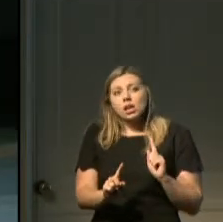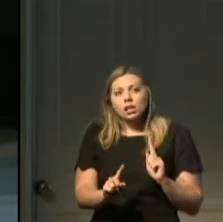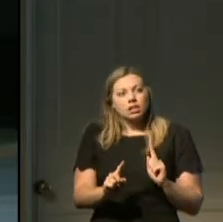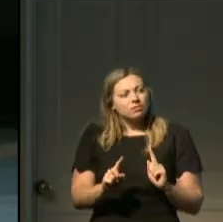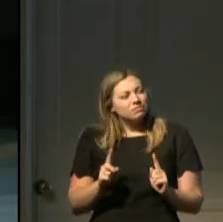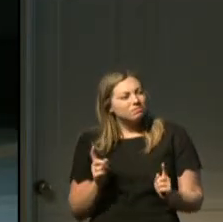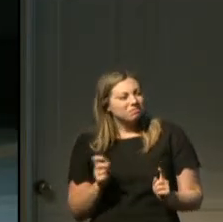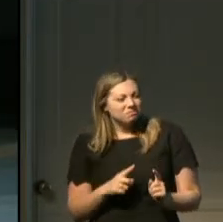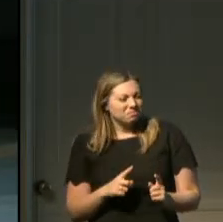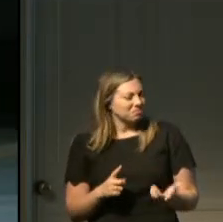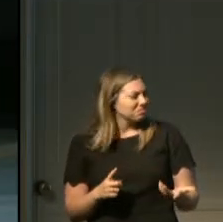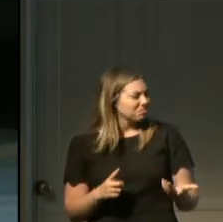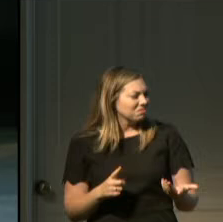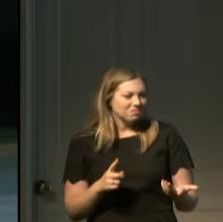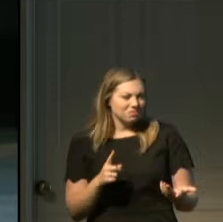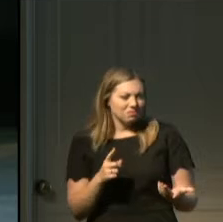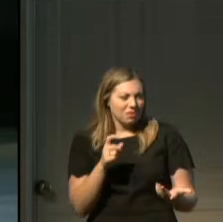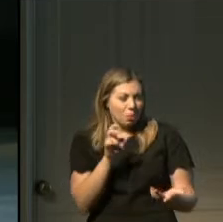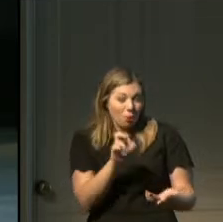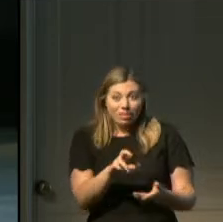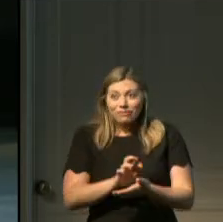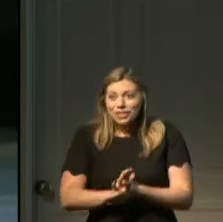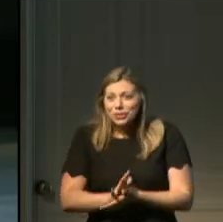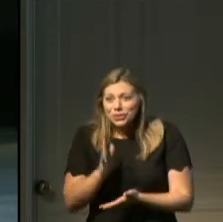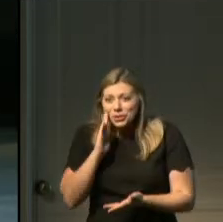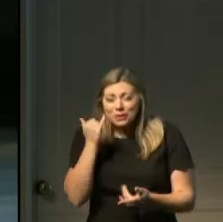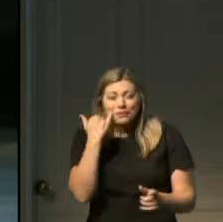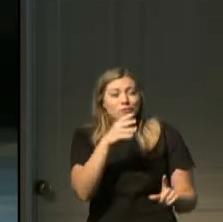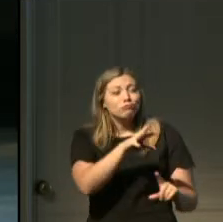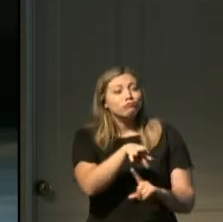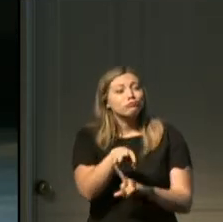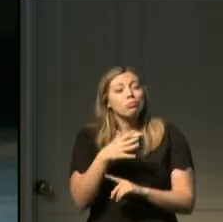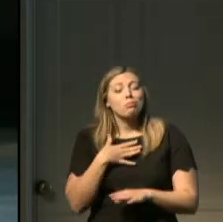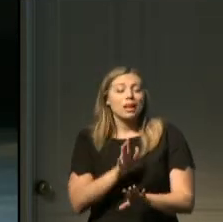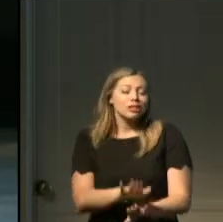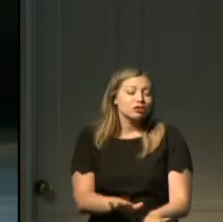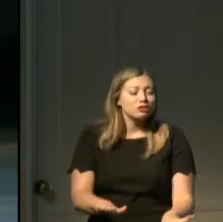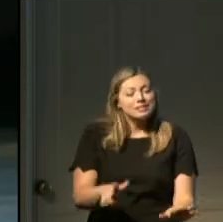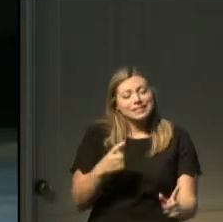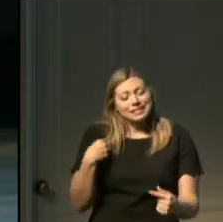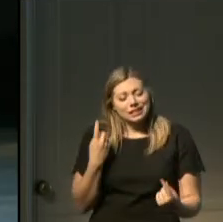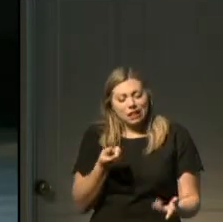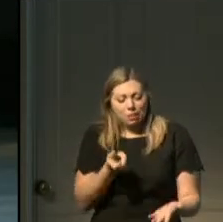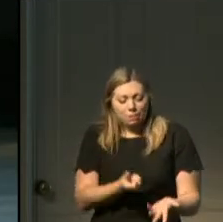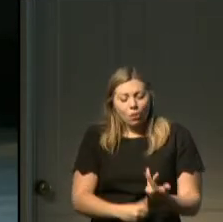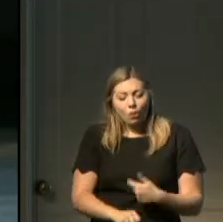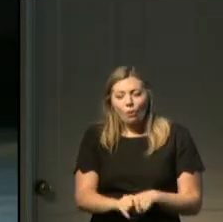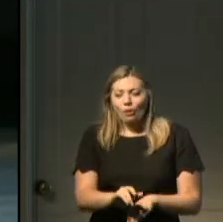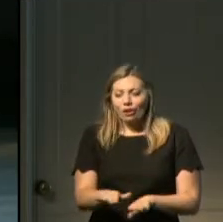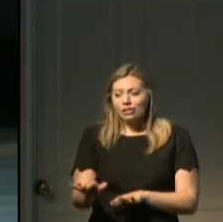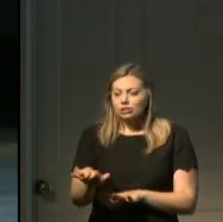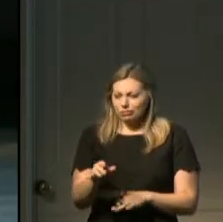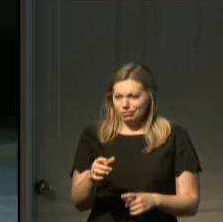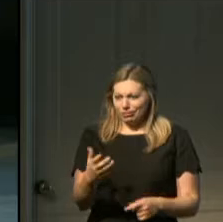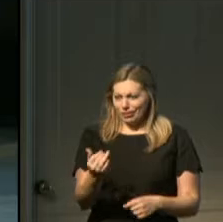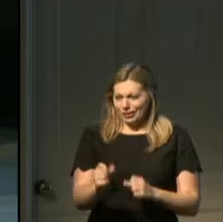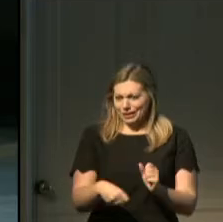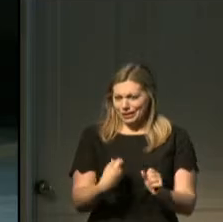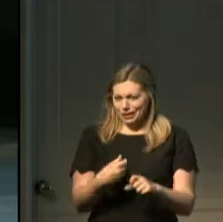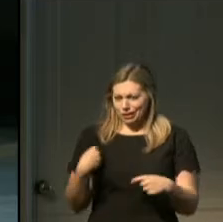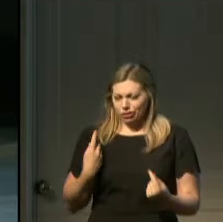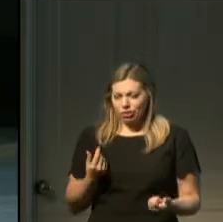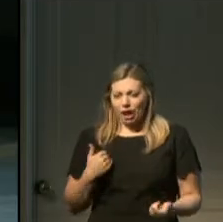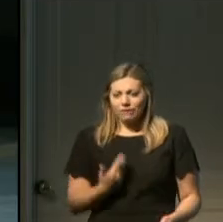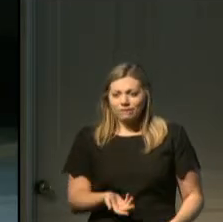that or the videos? I've been taking videos of my kids since they were born. And in the 15 years, there's